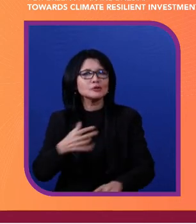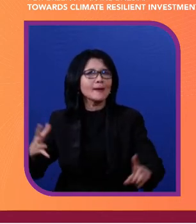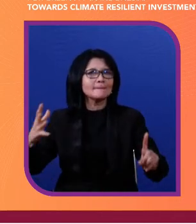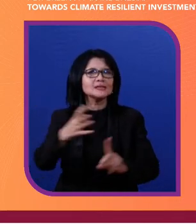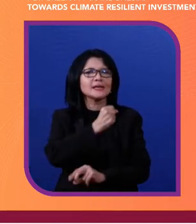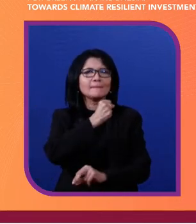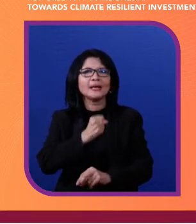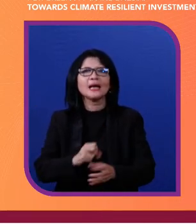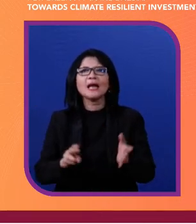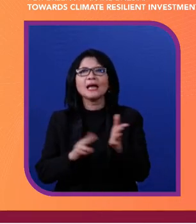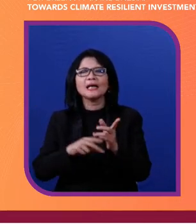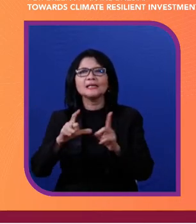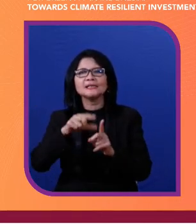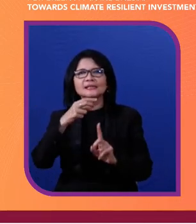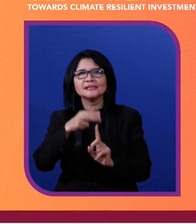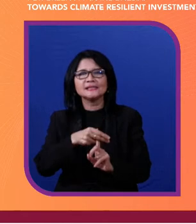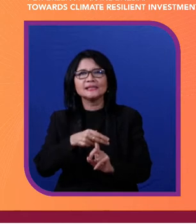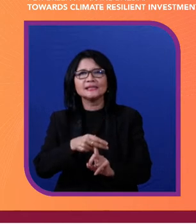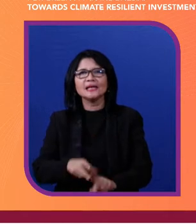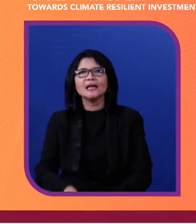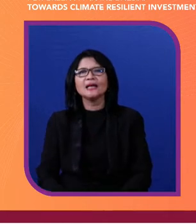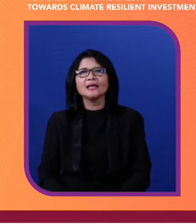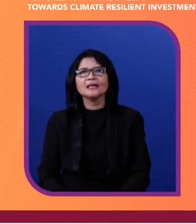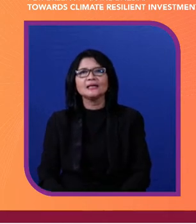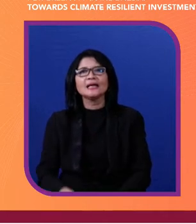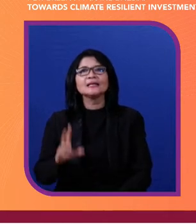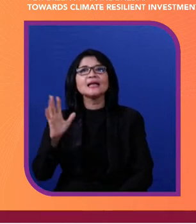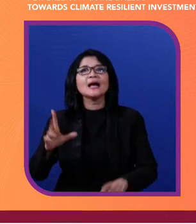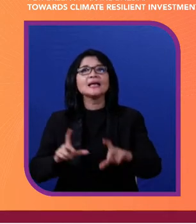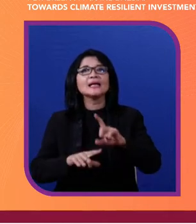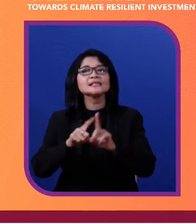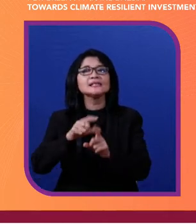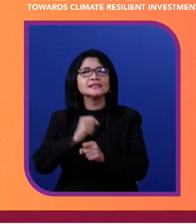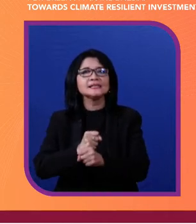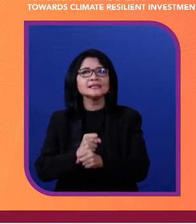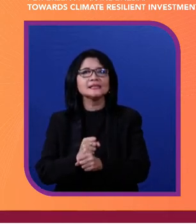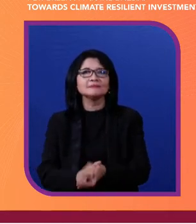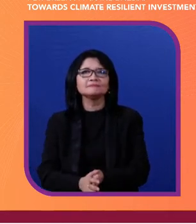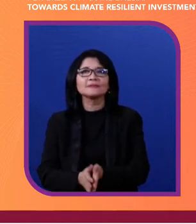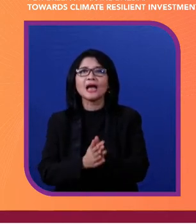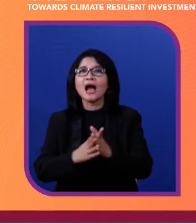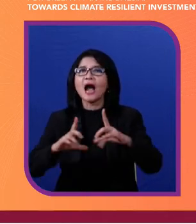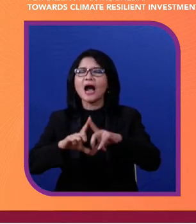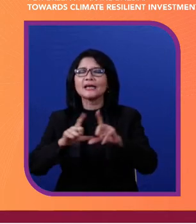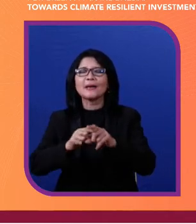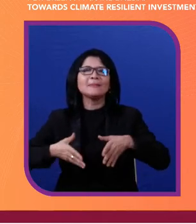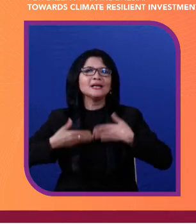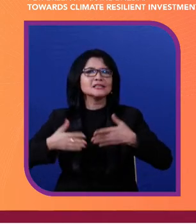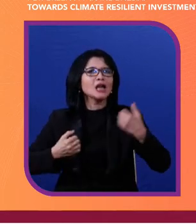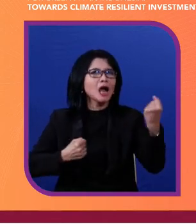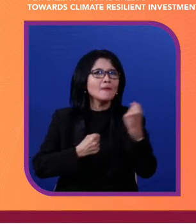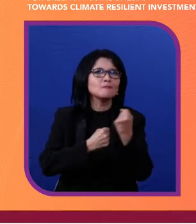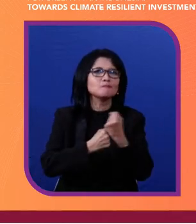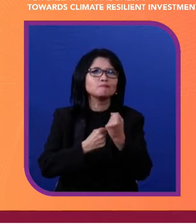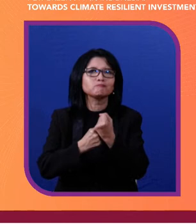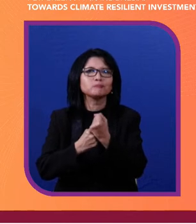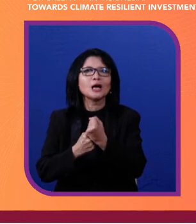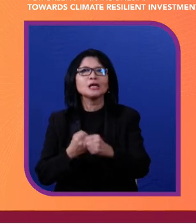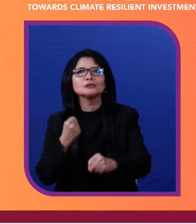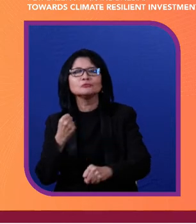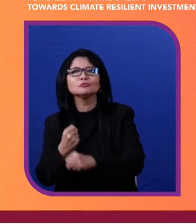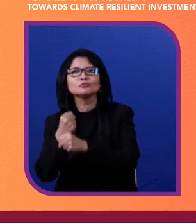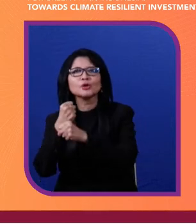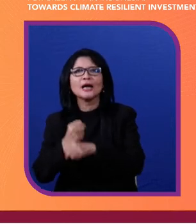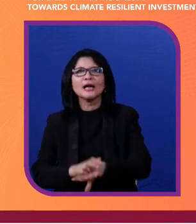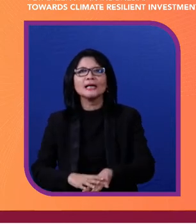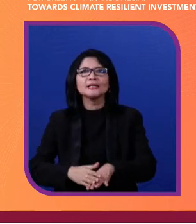nex-3n piro hai oh ide bisnis hati to provide support and skirts princess and learn some project